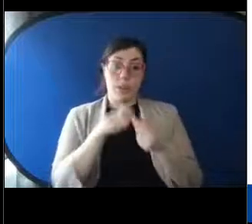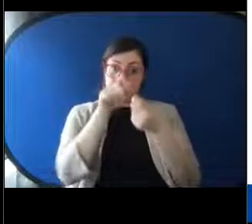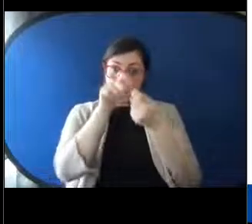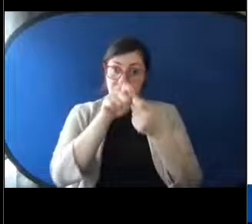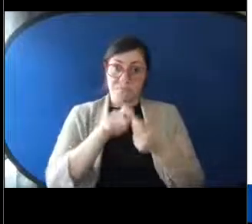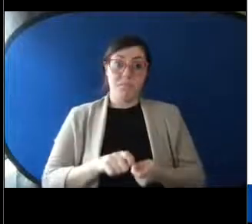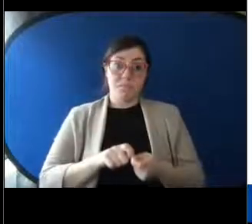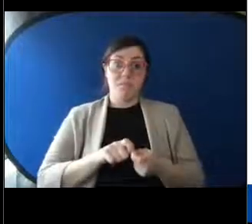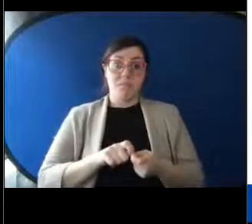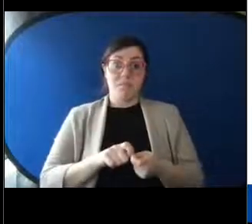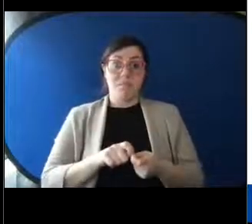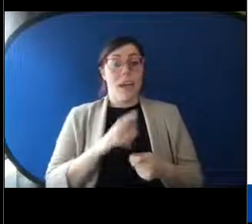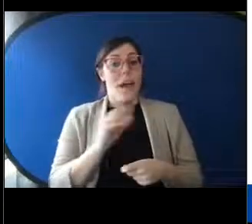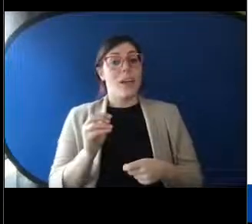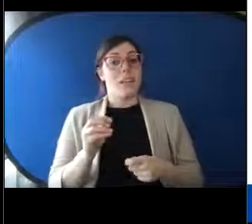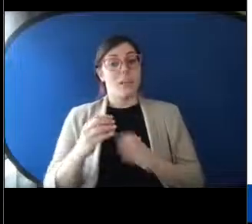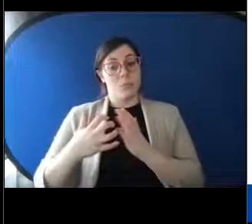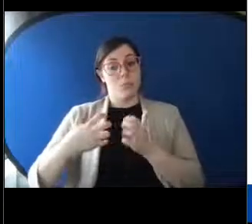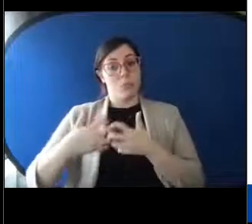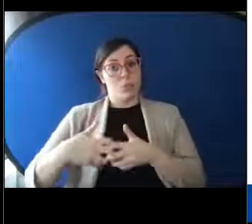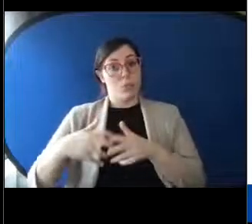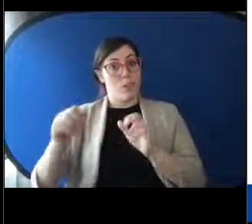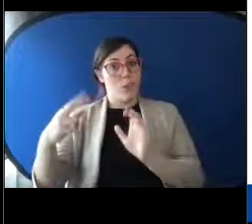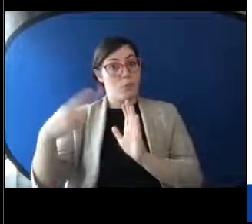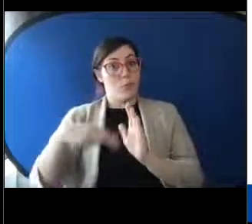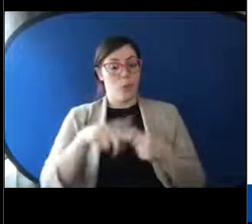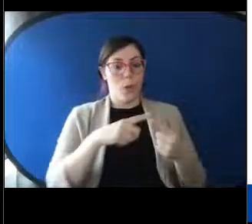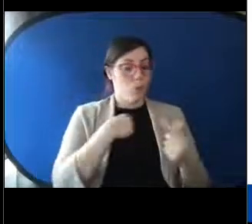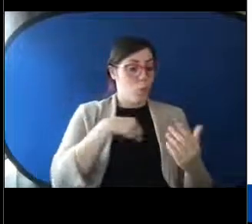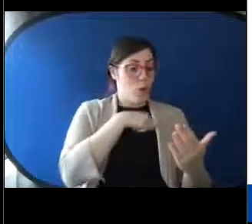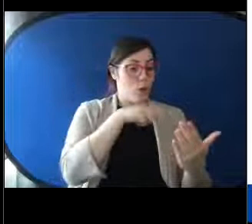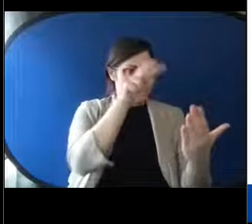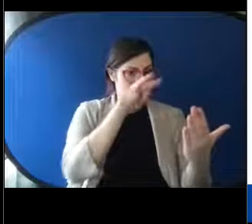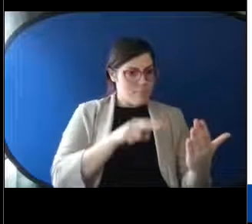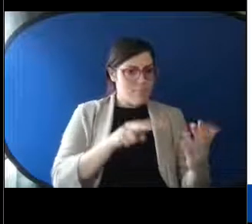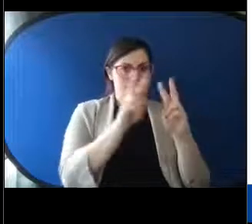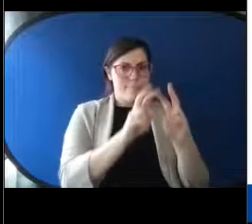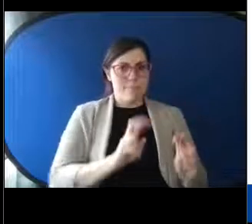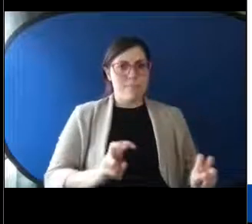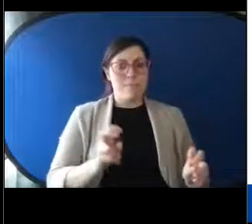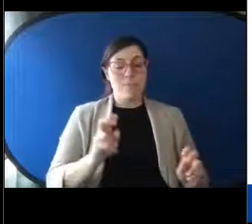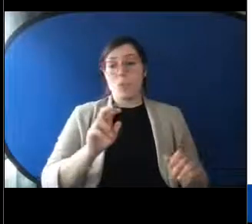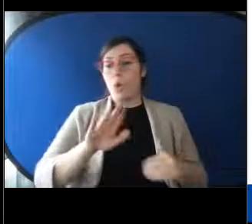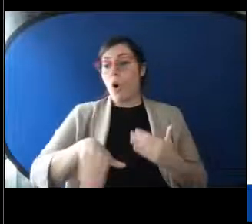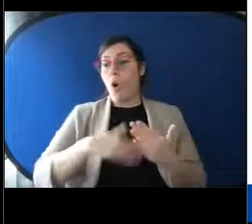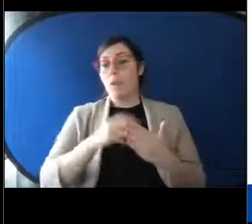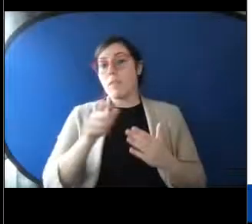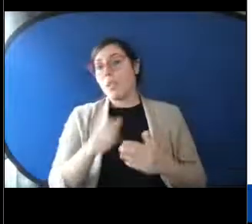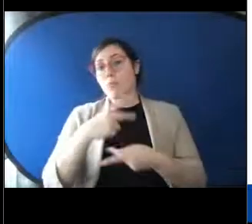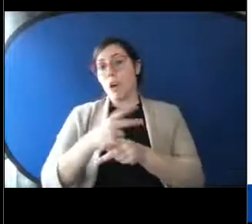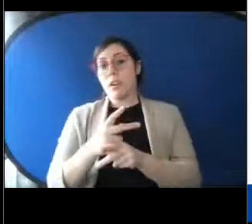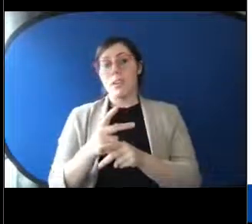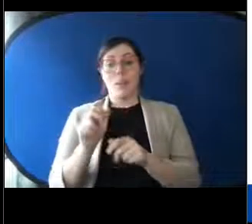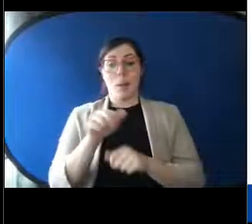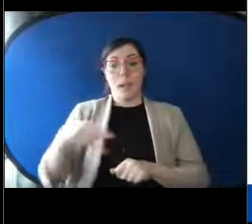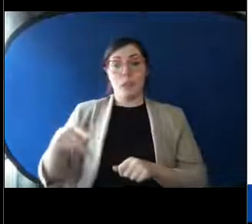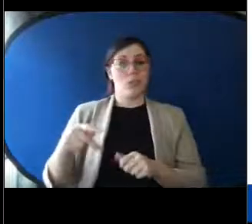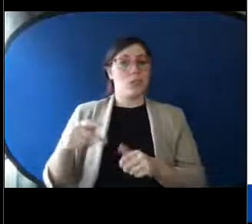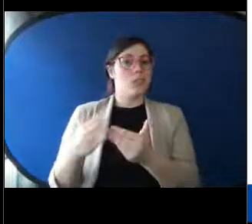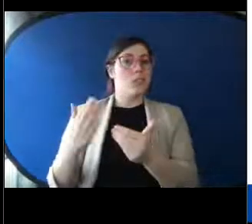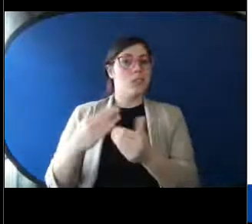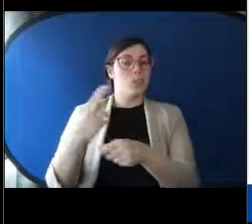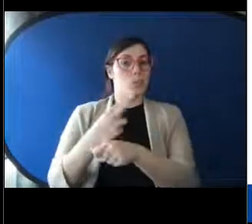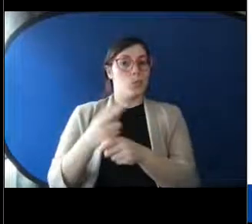furthermore, they're all machine readable. So when we ingest it, the distribution and the ensuing applications are all automated. For data licensed for